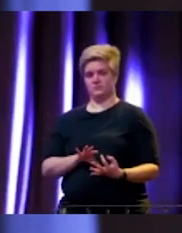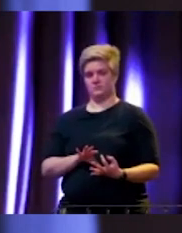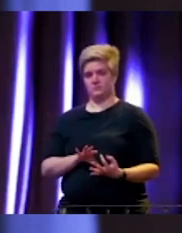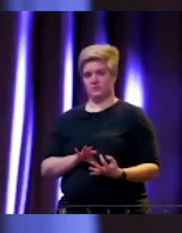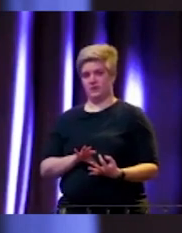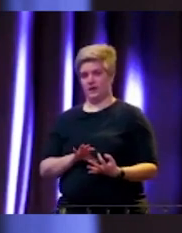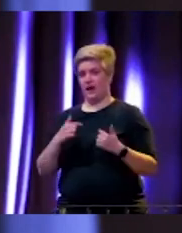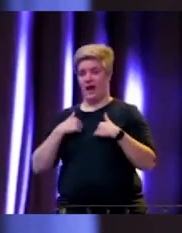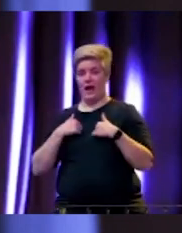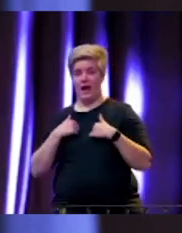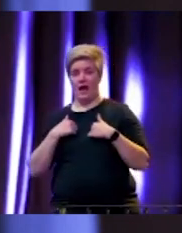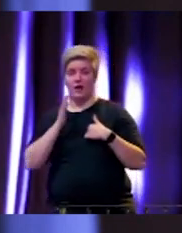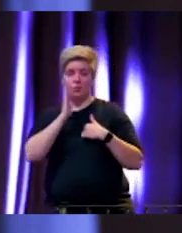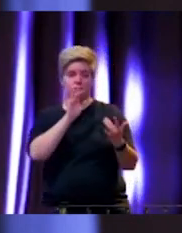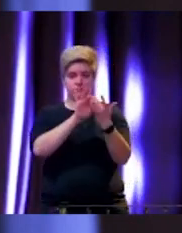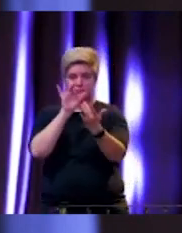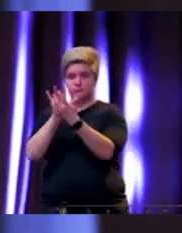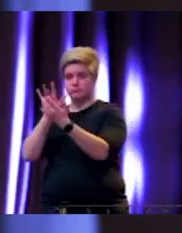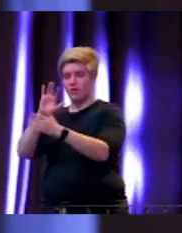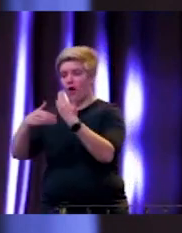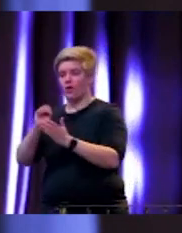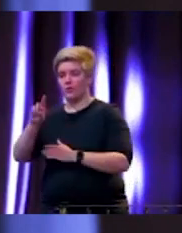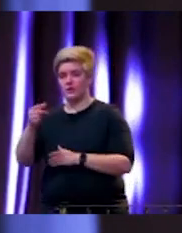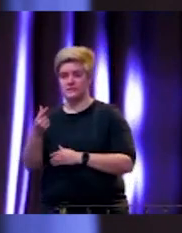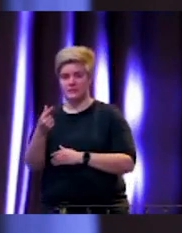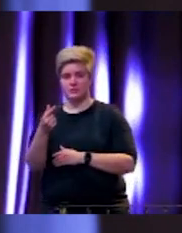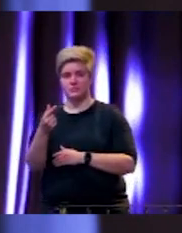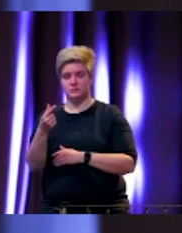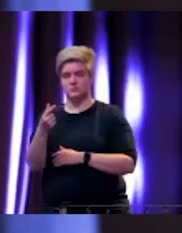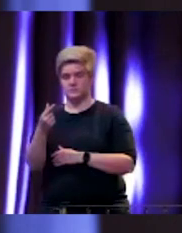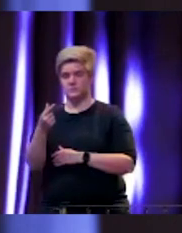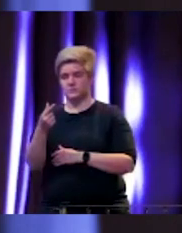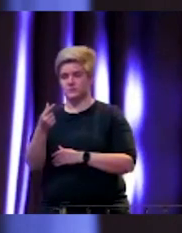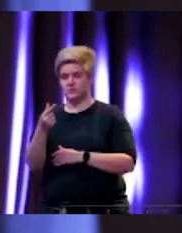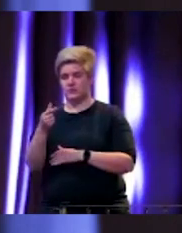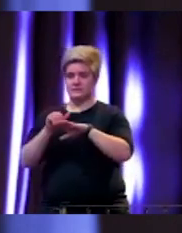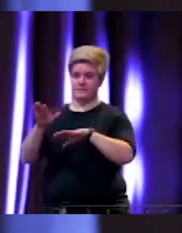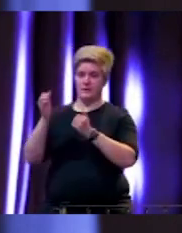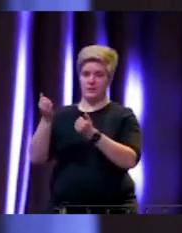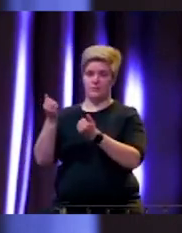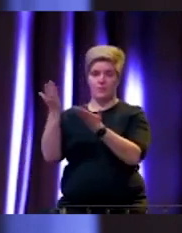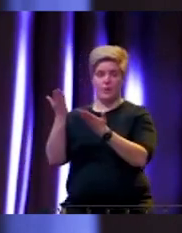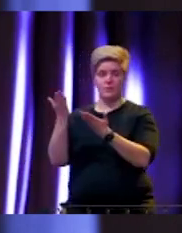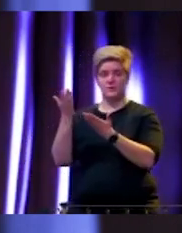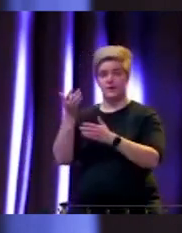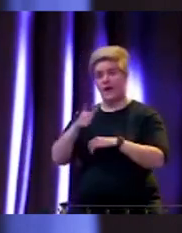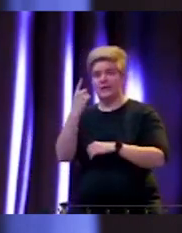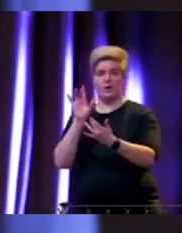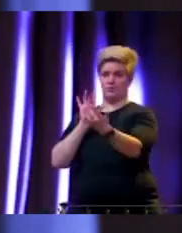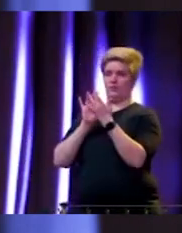to every single organization that, you know, submitted a proposal, but anybody who reaches out, we will find time to